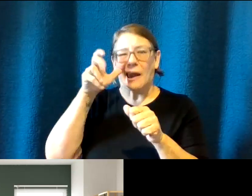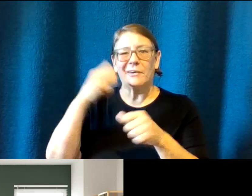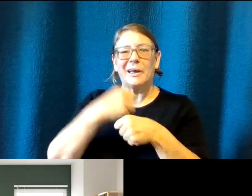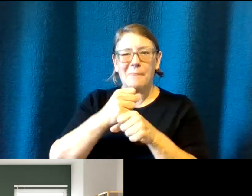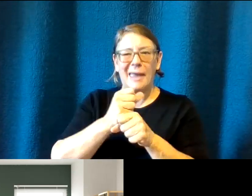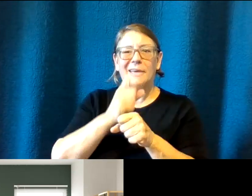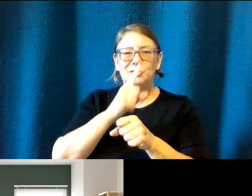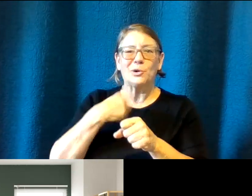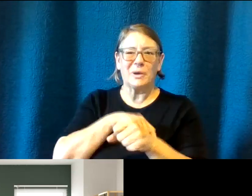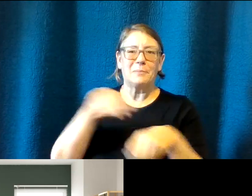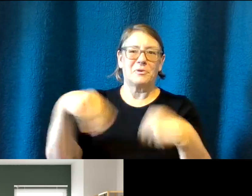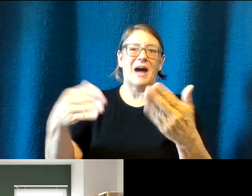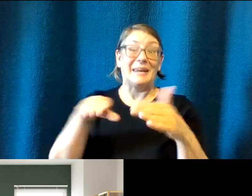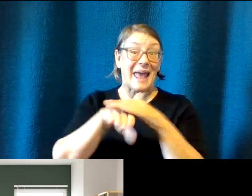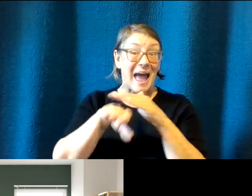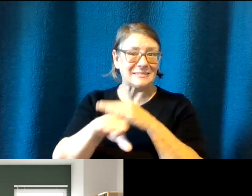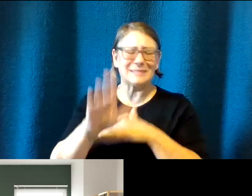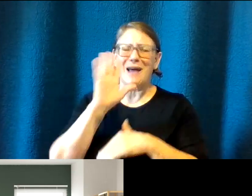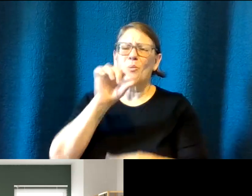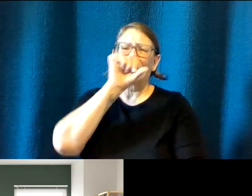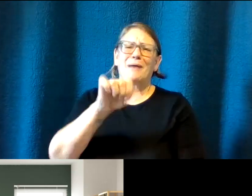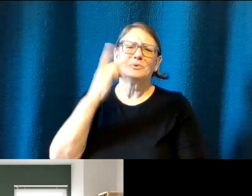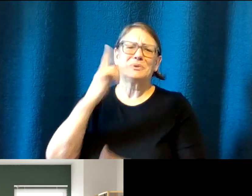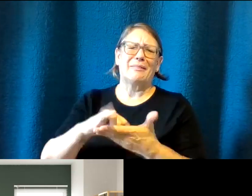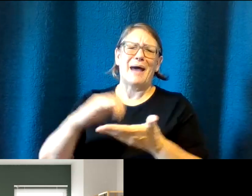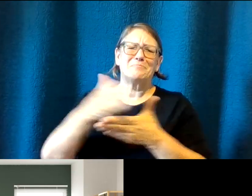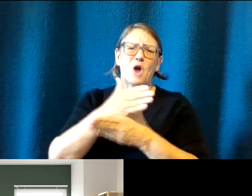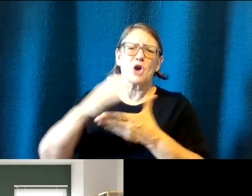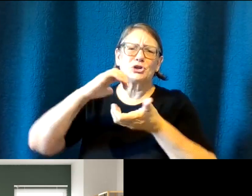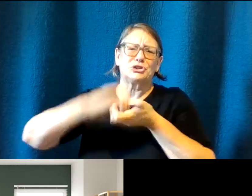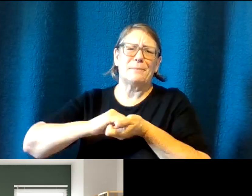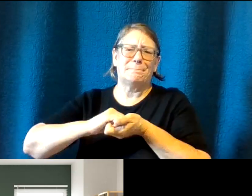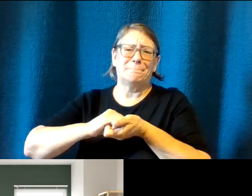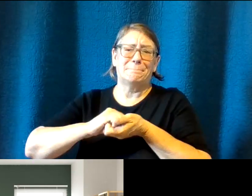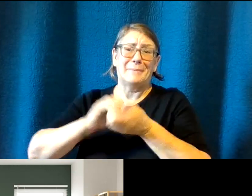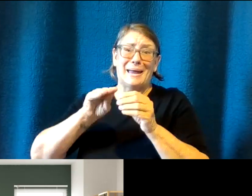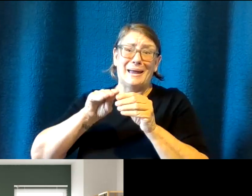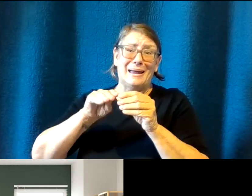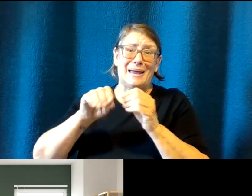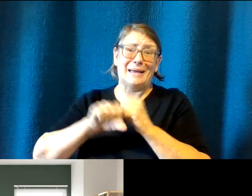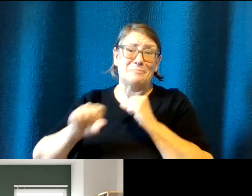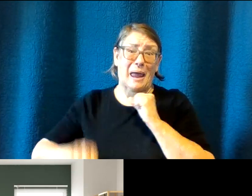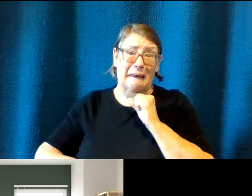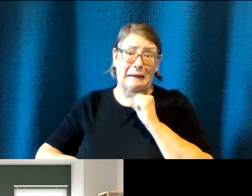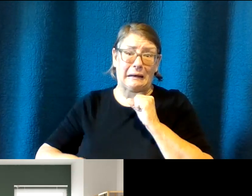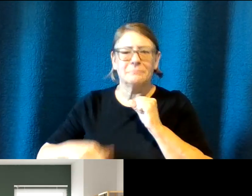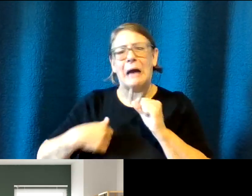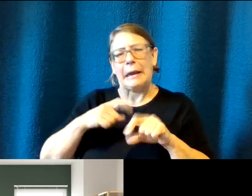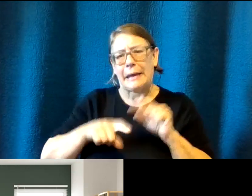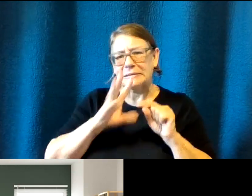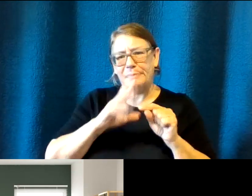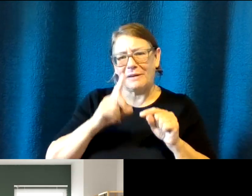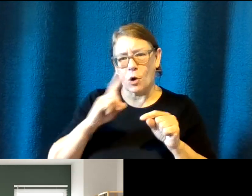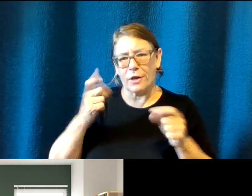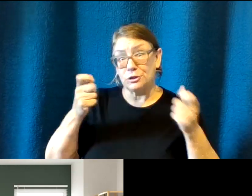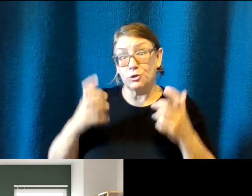would love to see that type of partnership expanded. Much like Cheryl said, I don't speak for Director Weldon directly, but